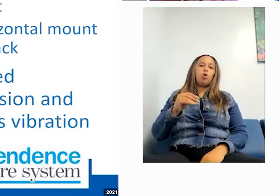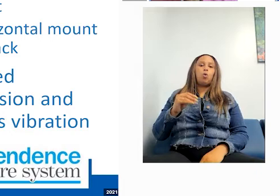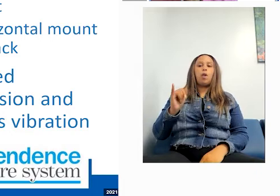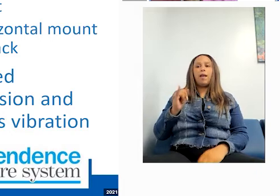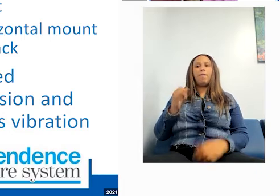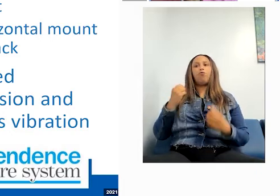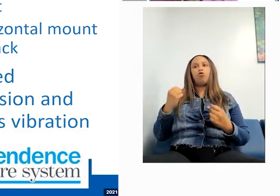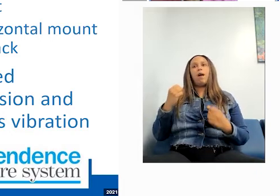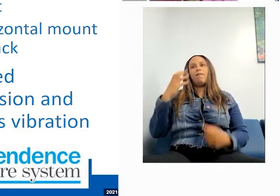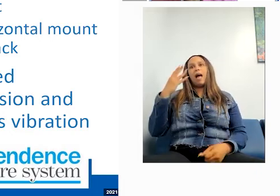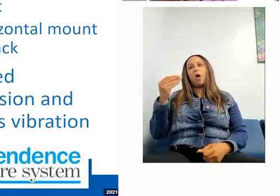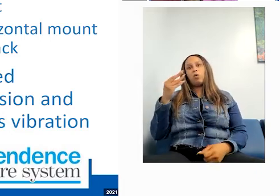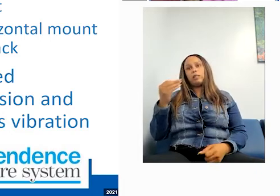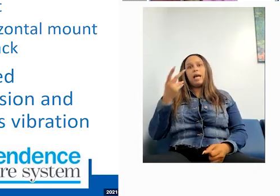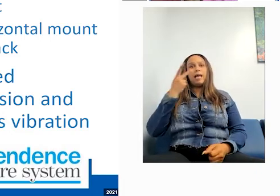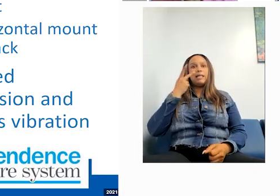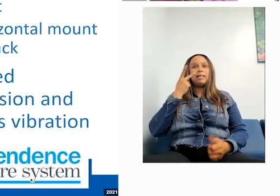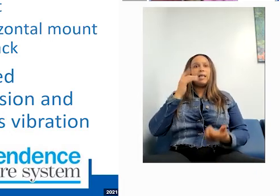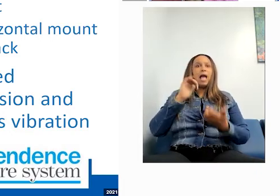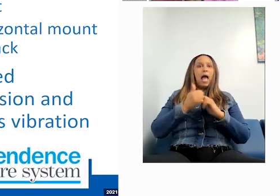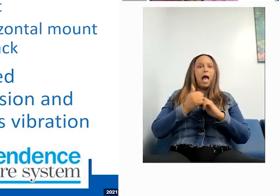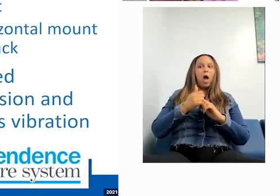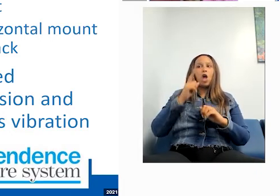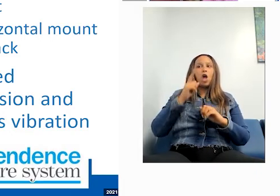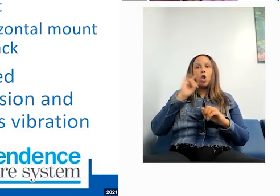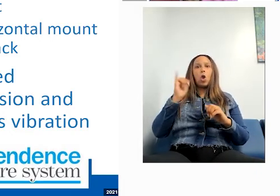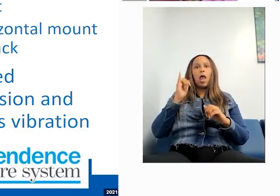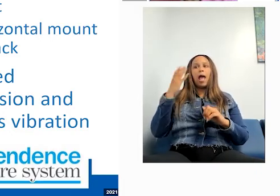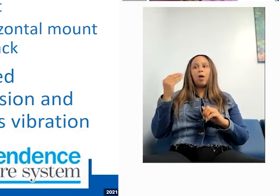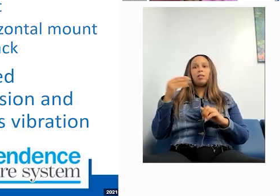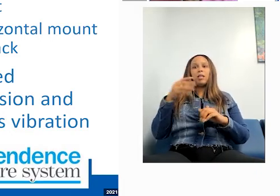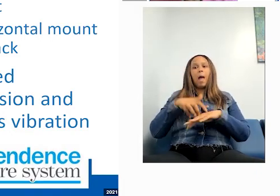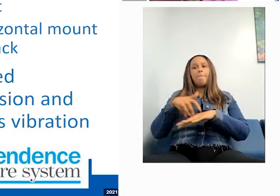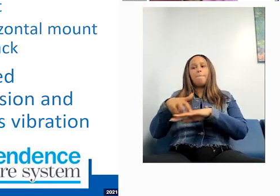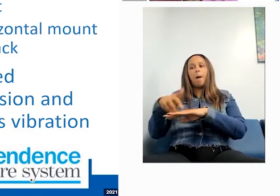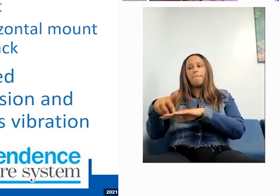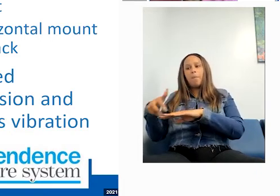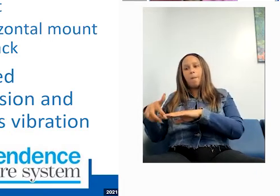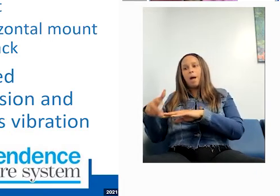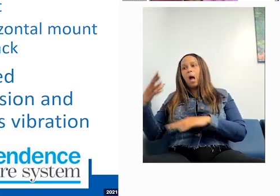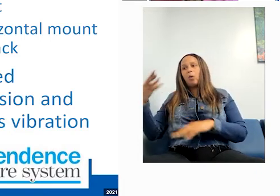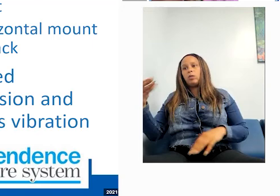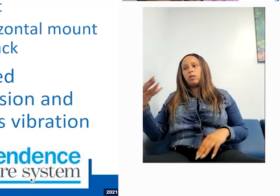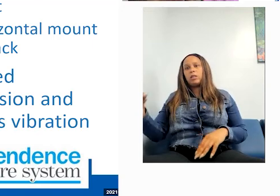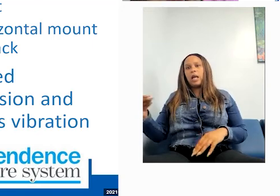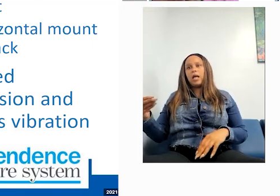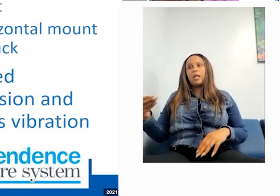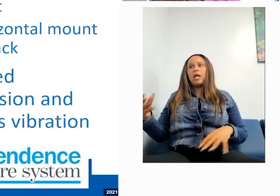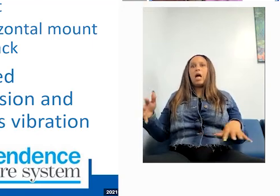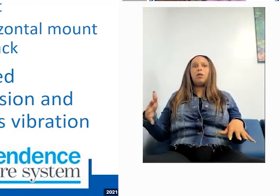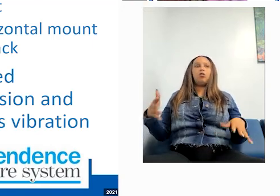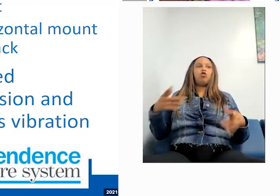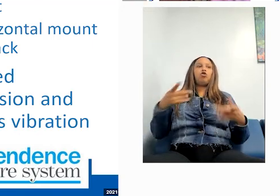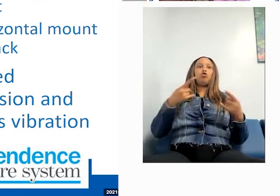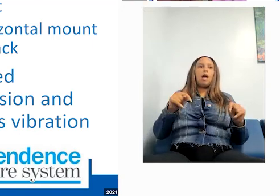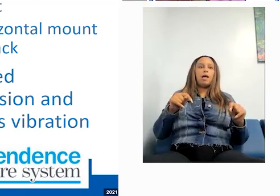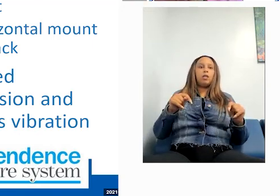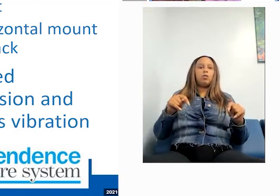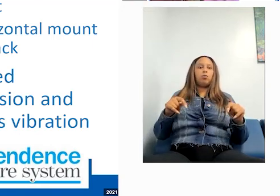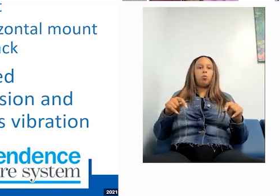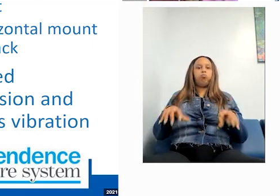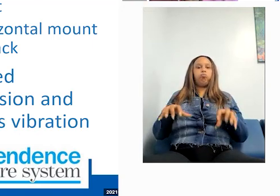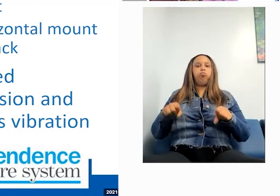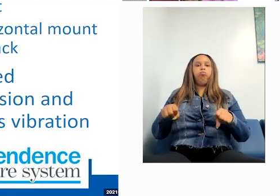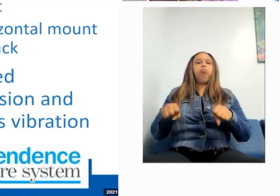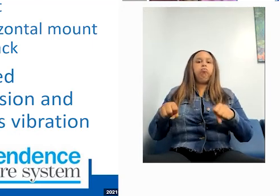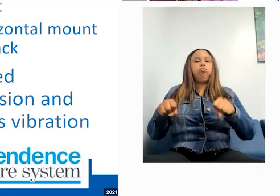and see what impact the suspension has on absorbing vibration and how much you're feeling